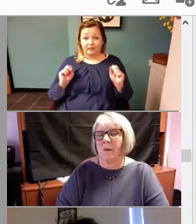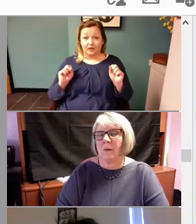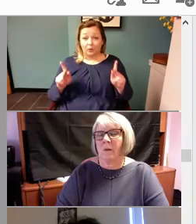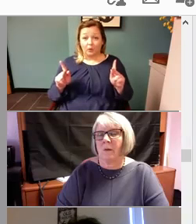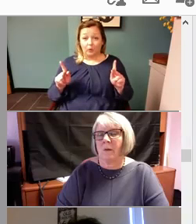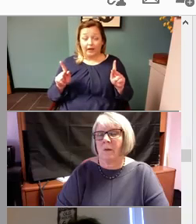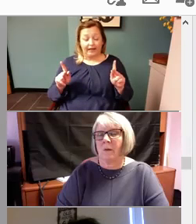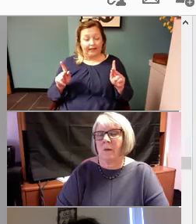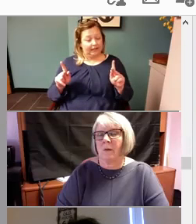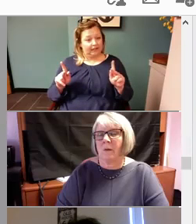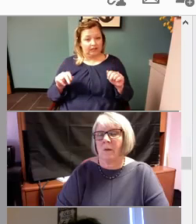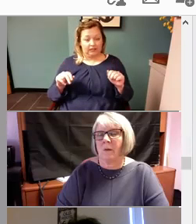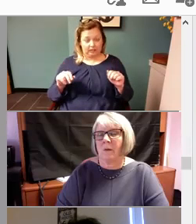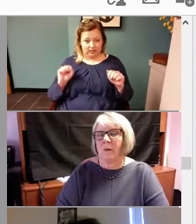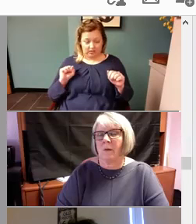So